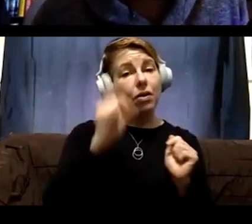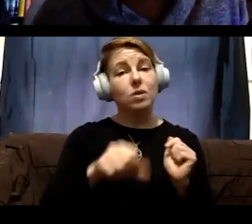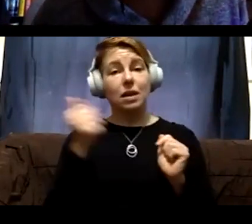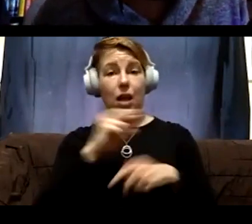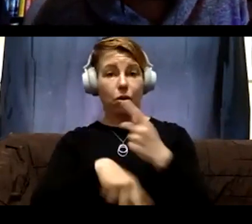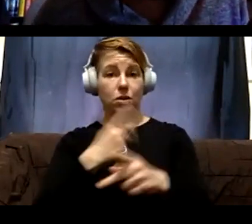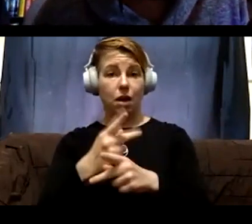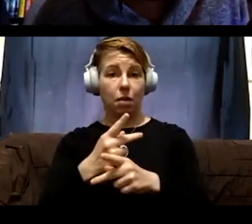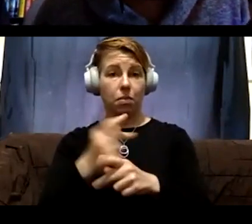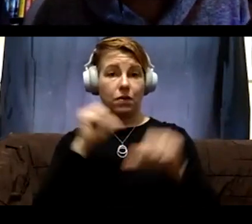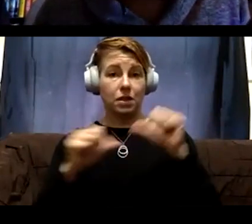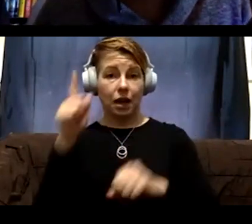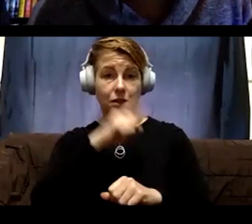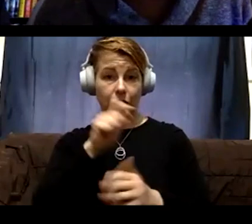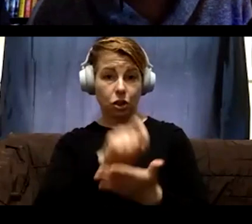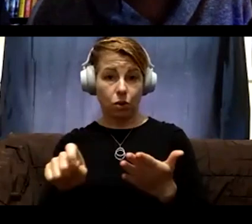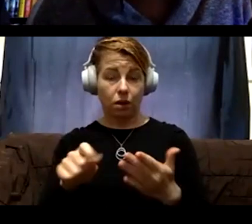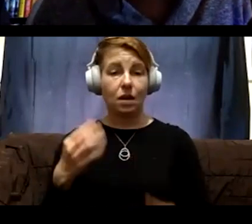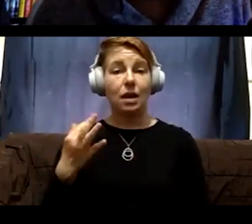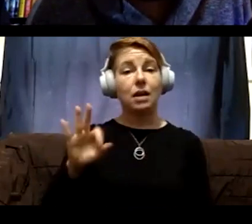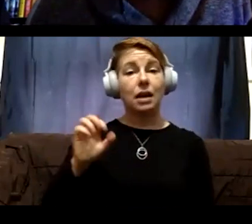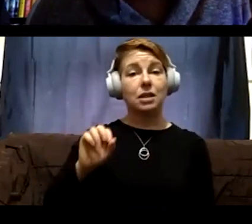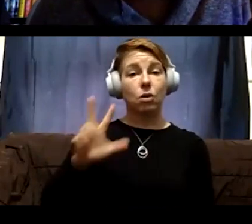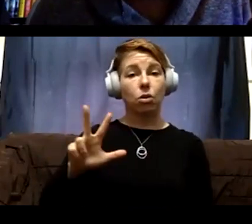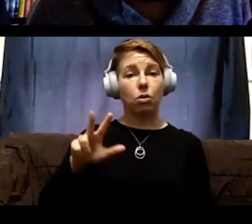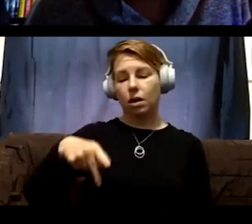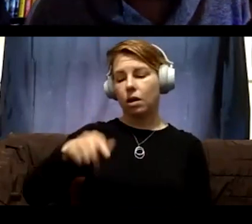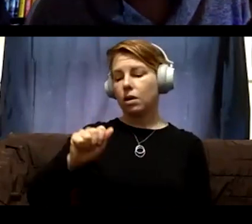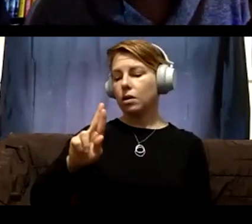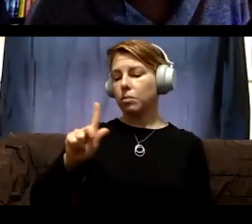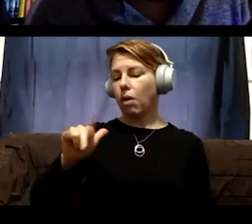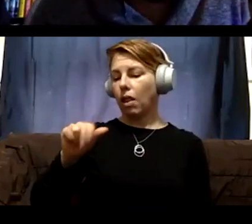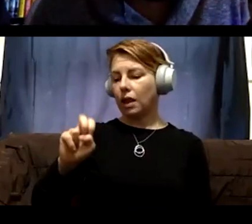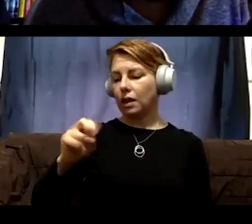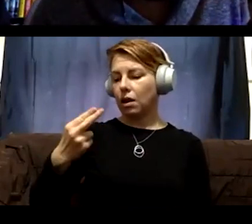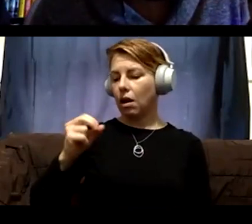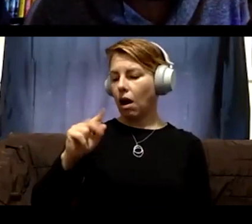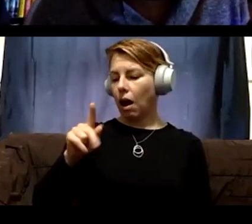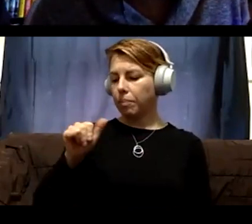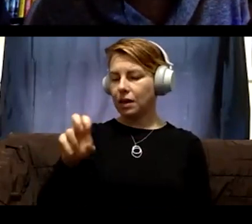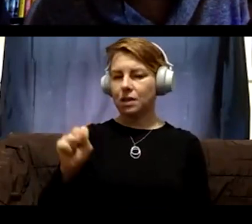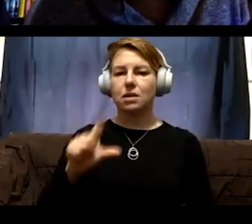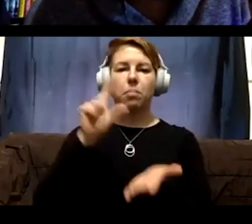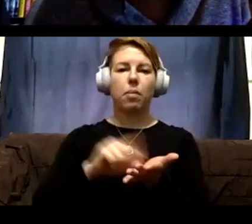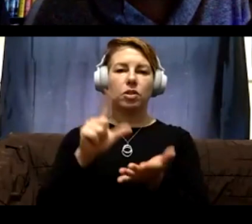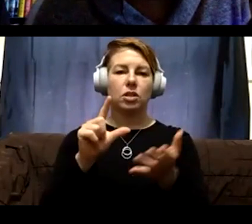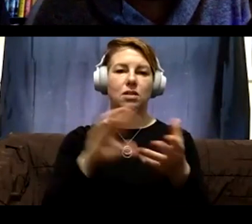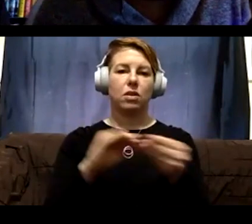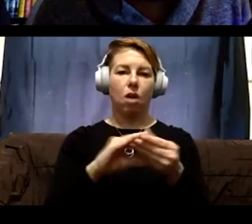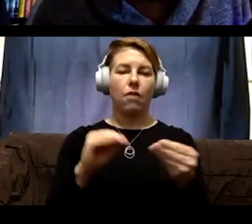In 1903, Pauline Hopkins publishes the novel Of One Blood, or The Hidden